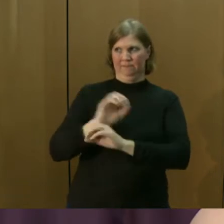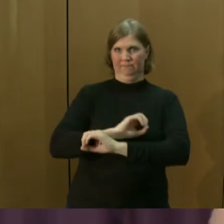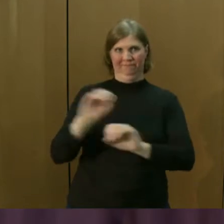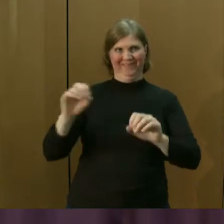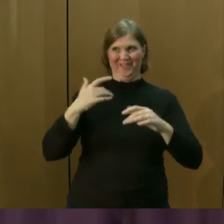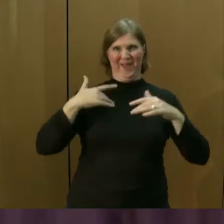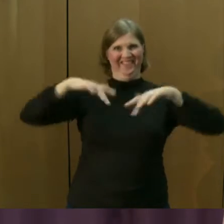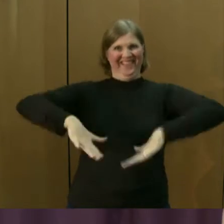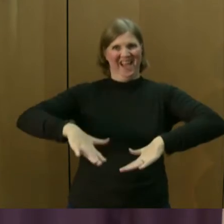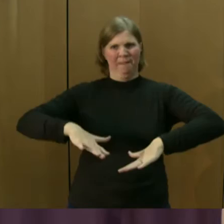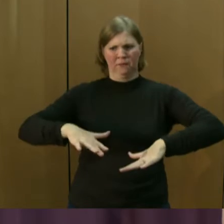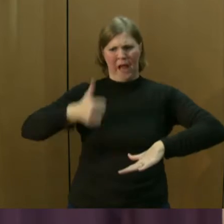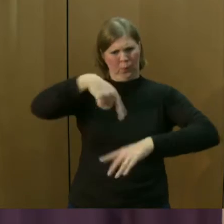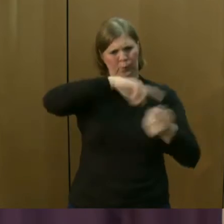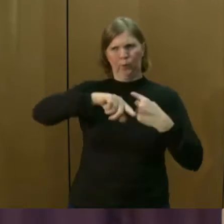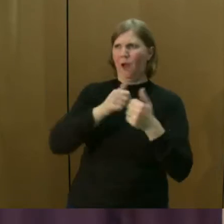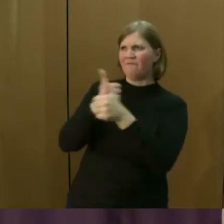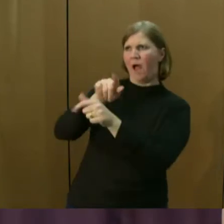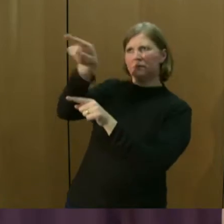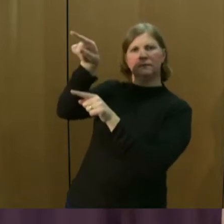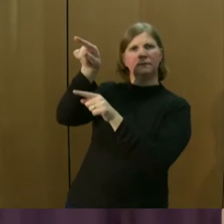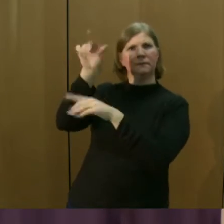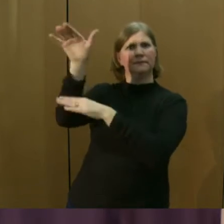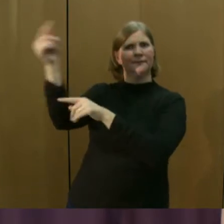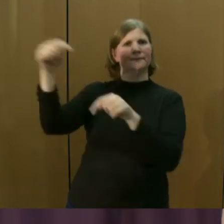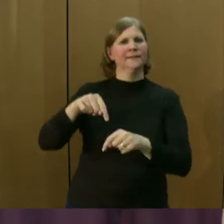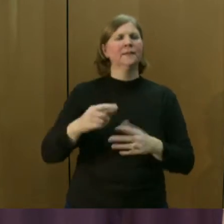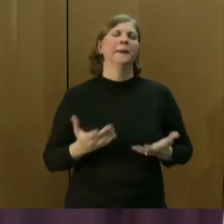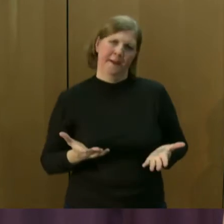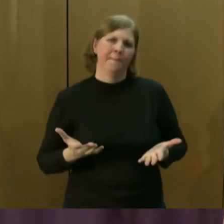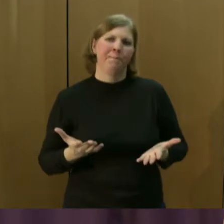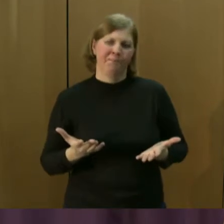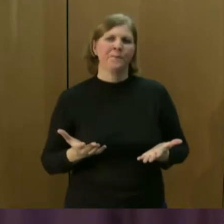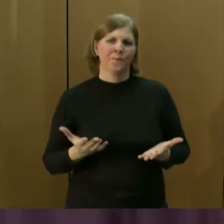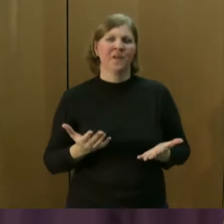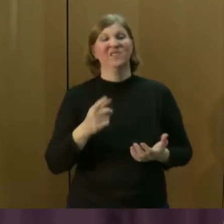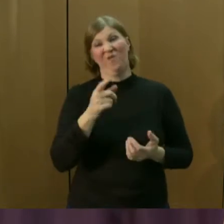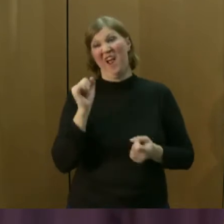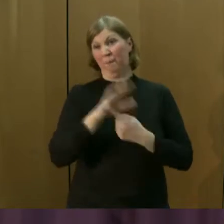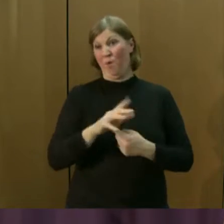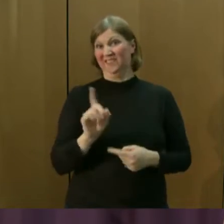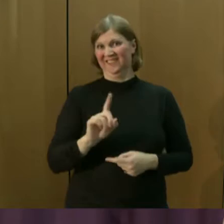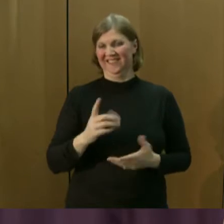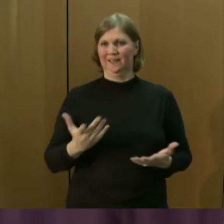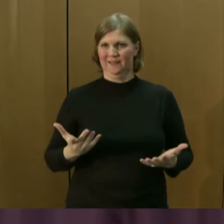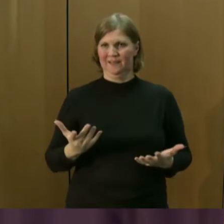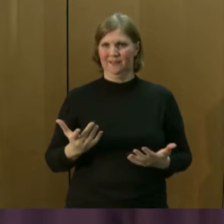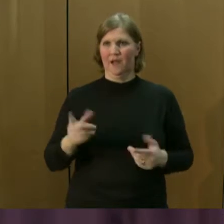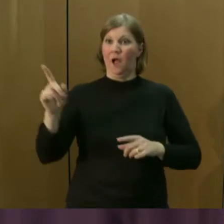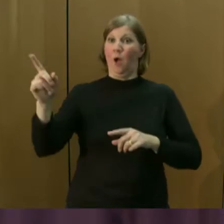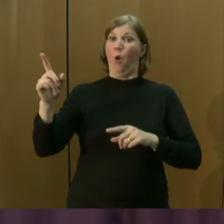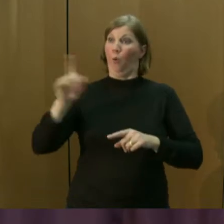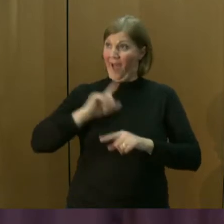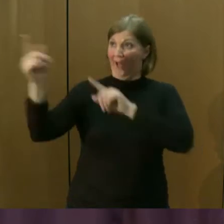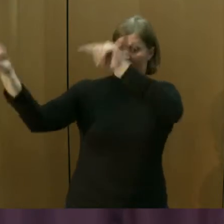key thing, I think, around that is that when you're thinking about why you're bringing a show to the Fringe, when you're thinking through